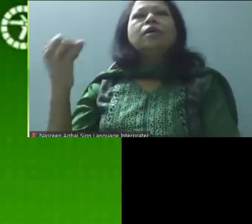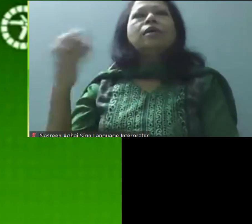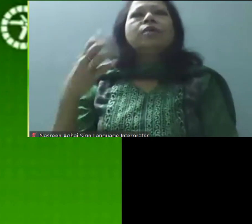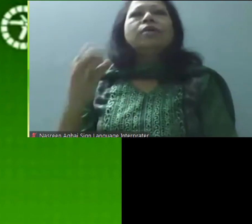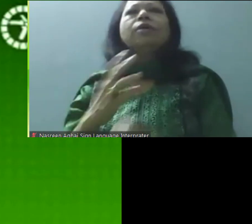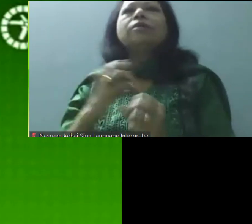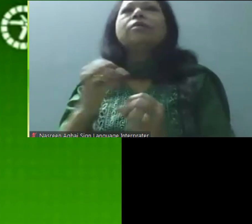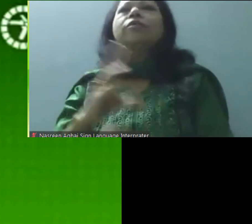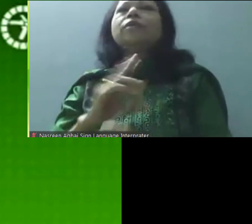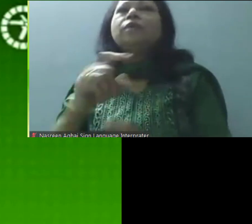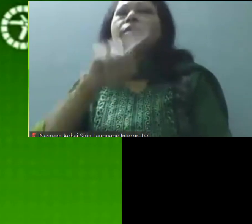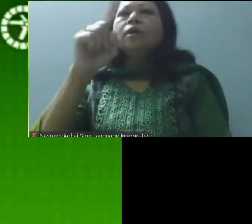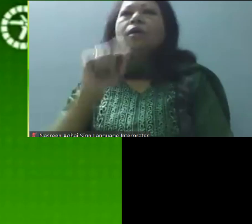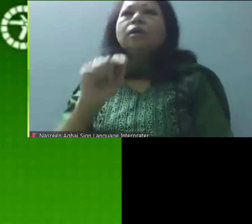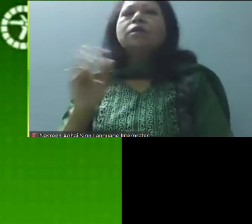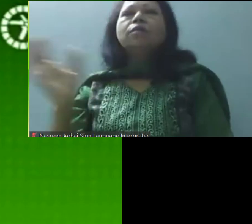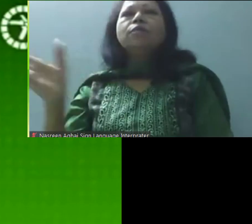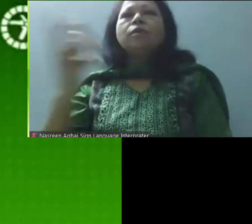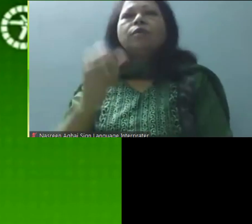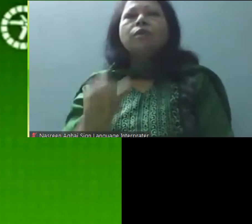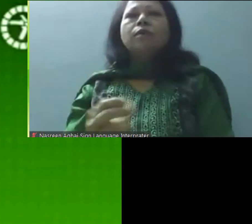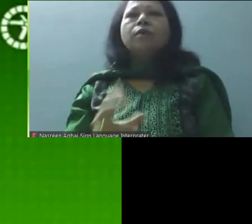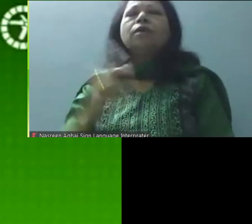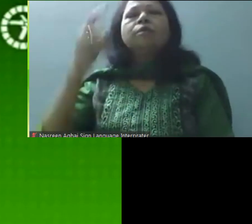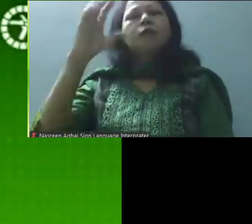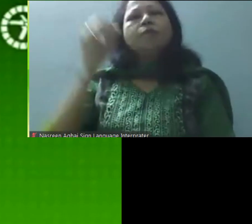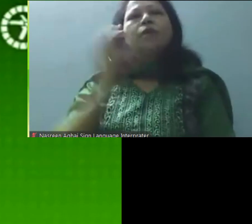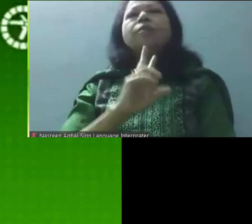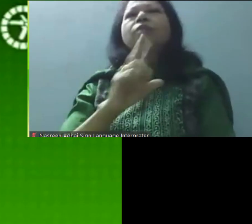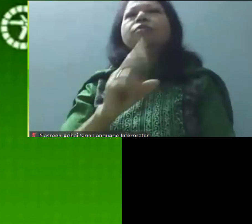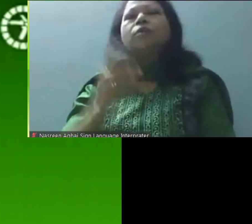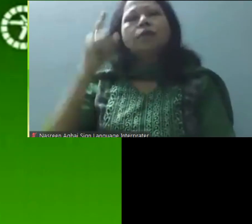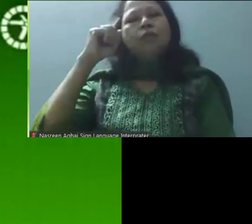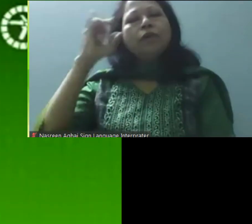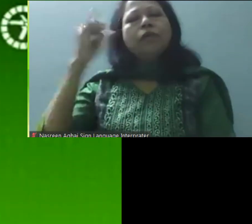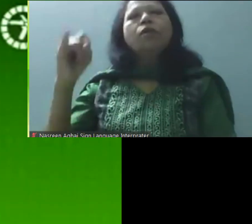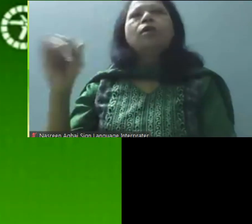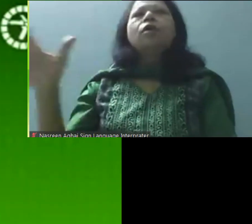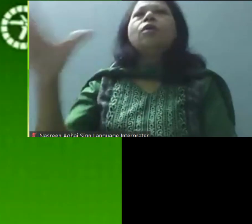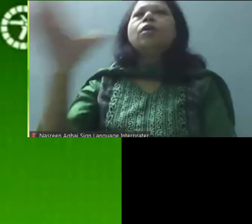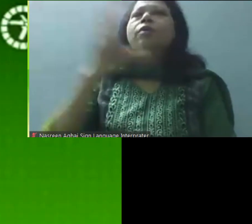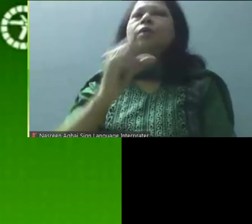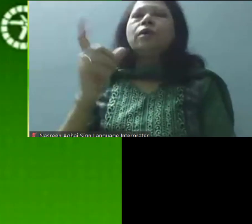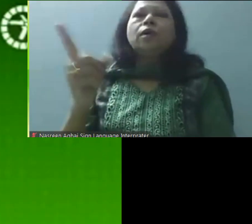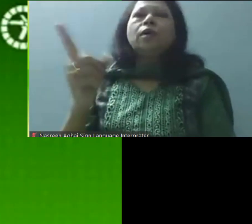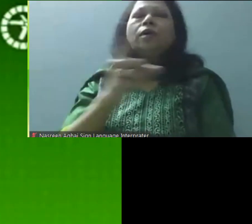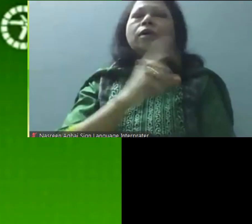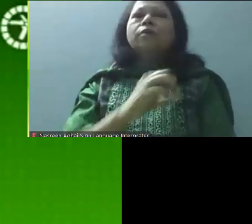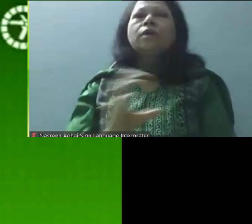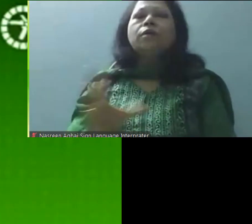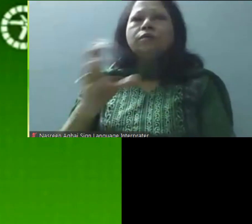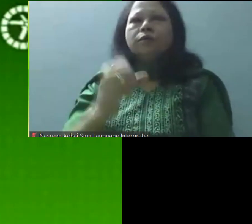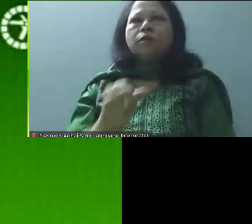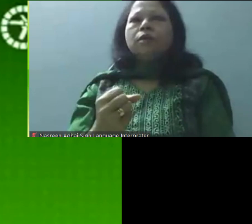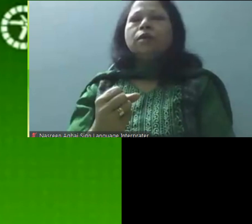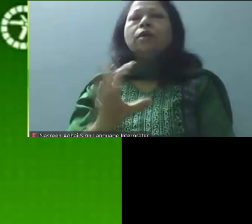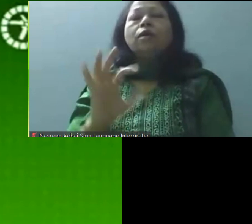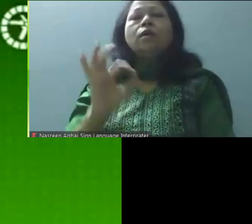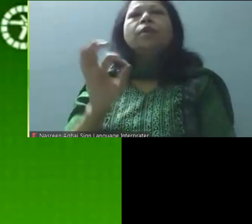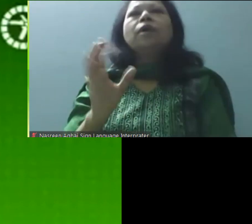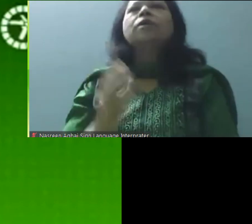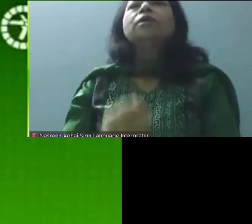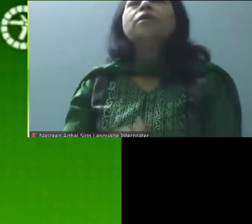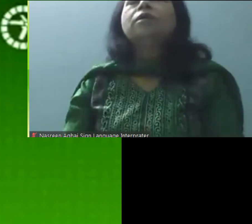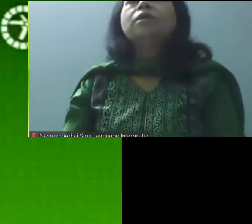answering the questions have gone some way to responding. I hope you've all the attendees here have been inspired by what we've